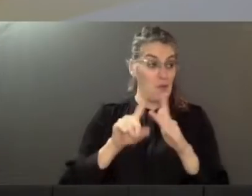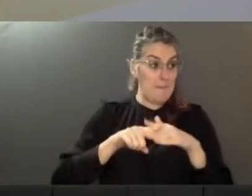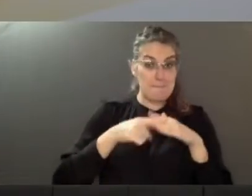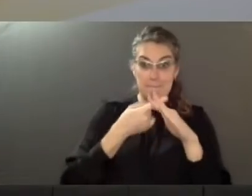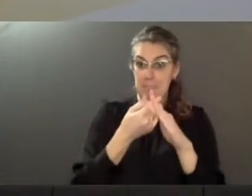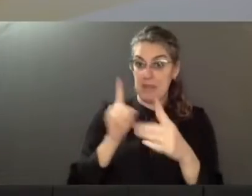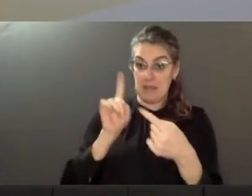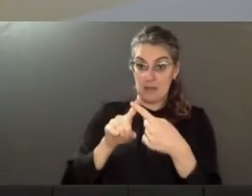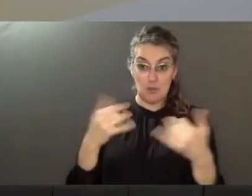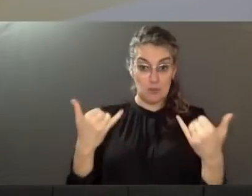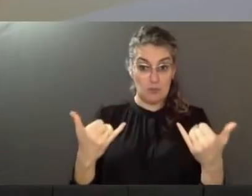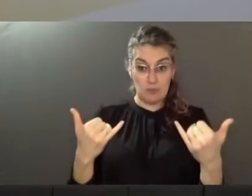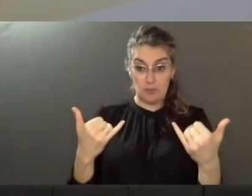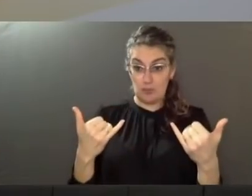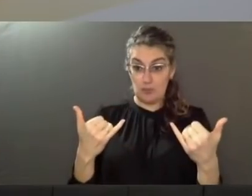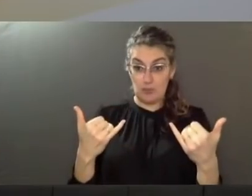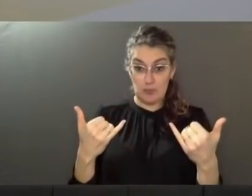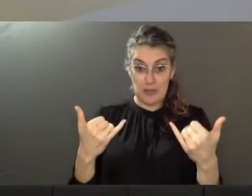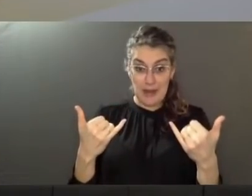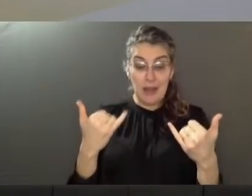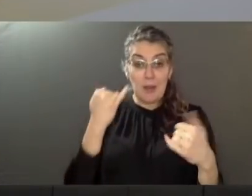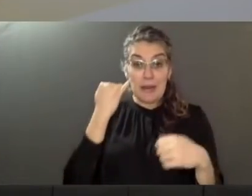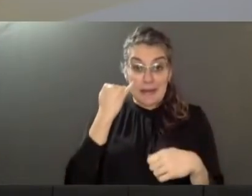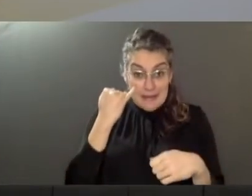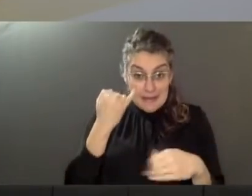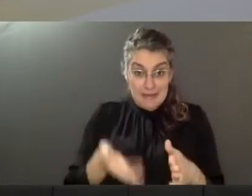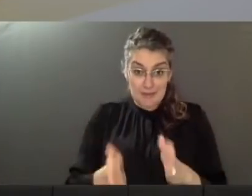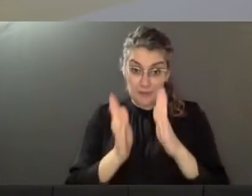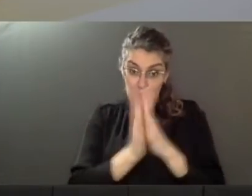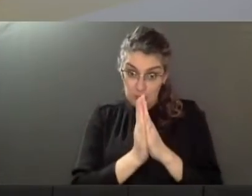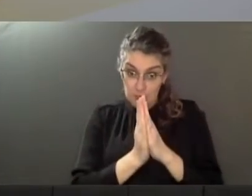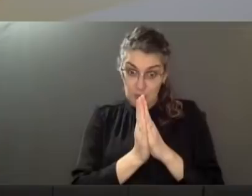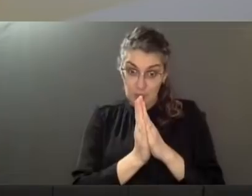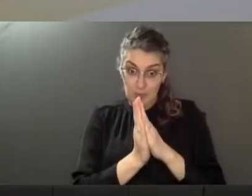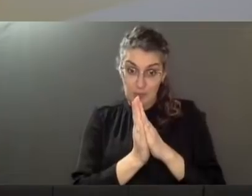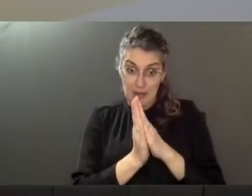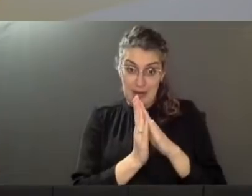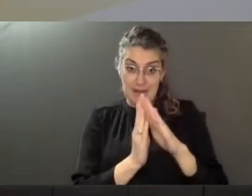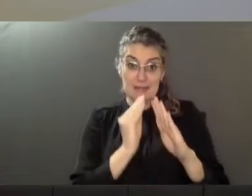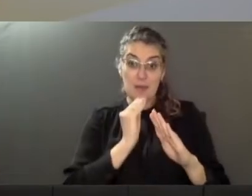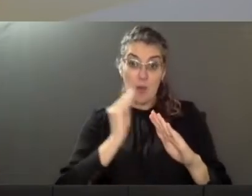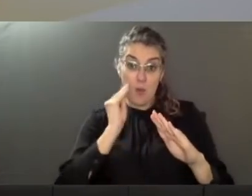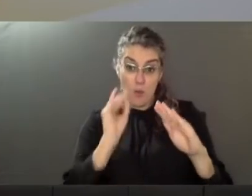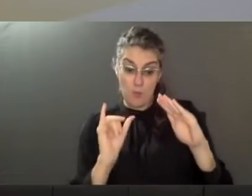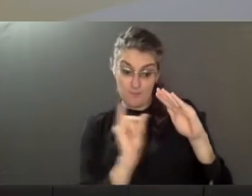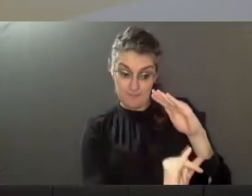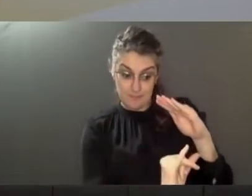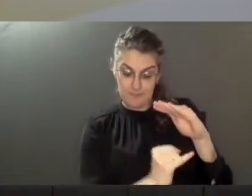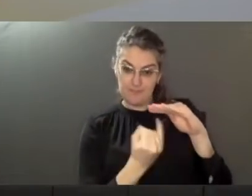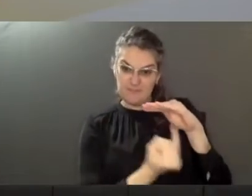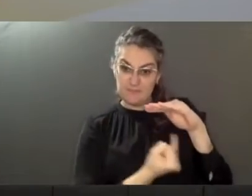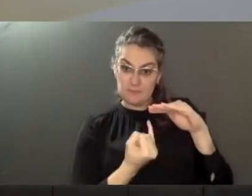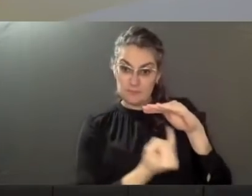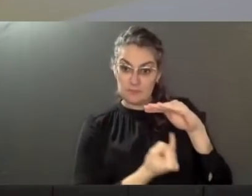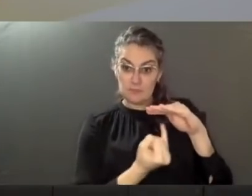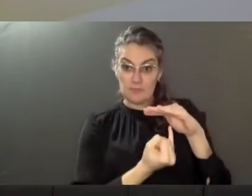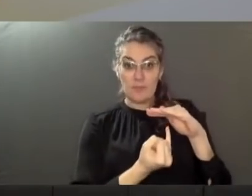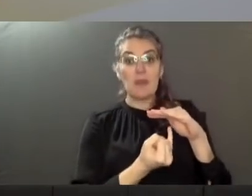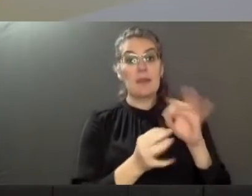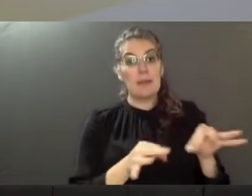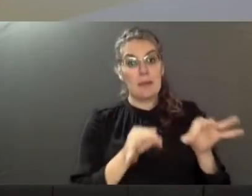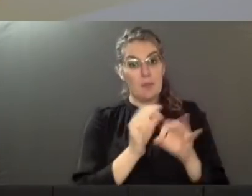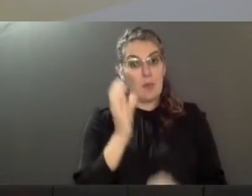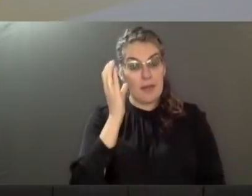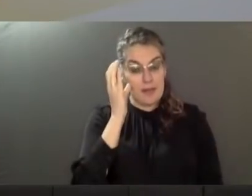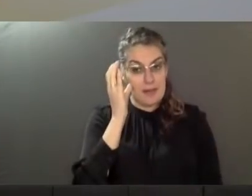And some self-isolation is very difficult, and some of the spread would be